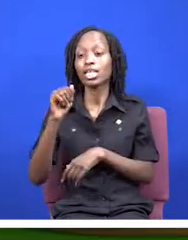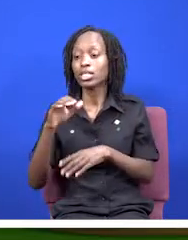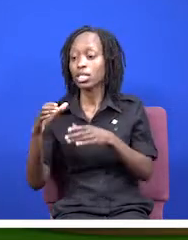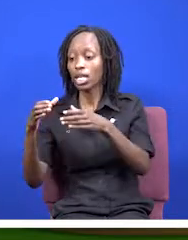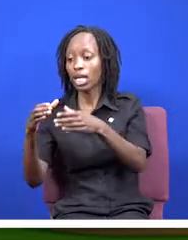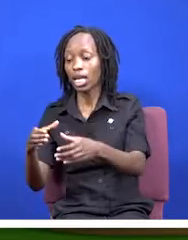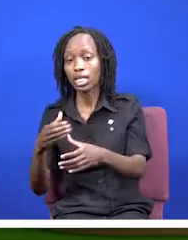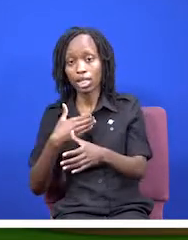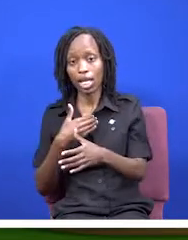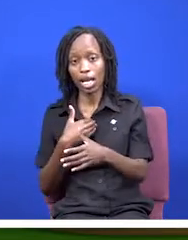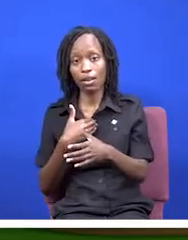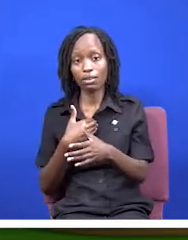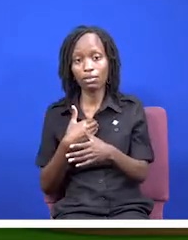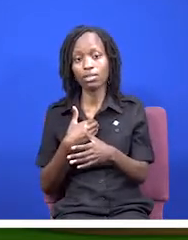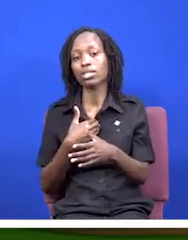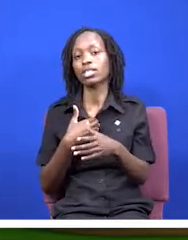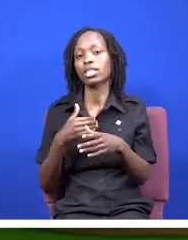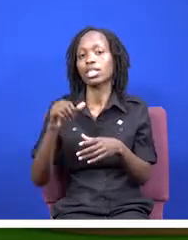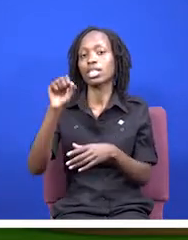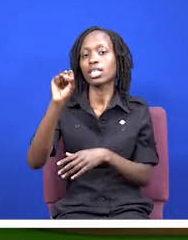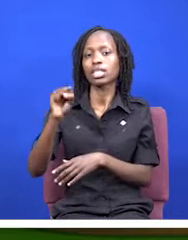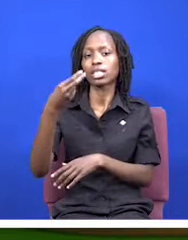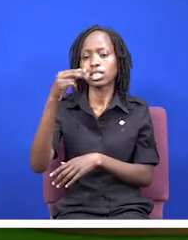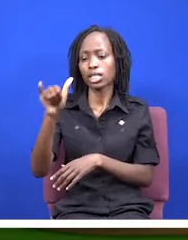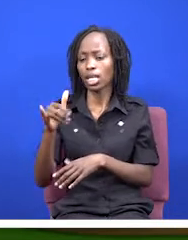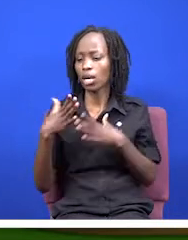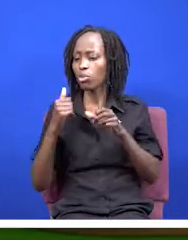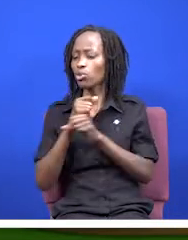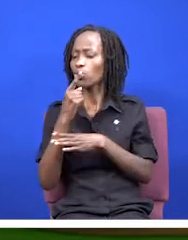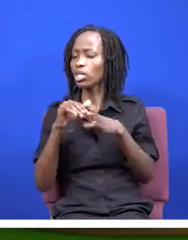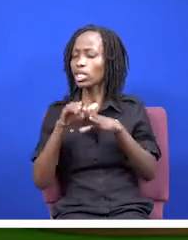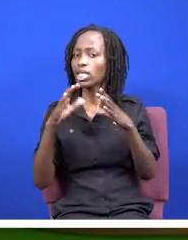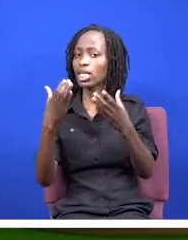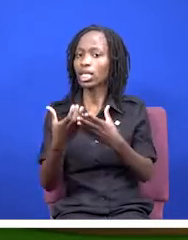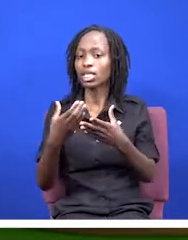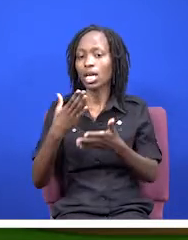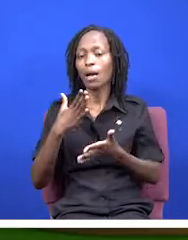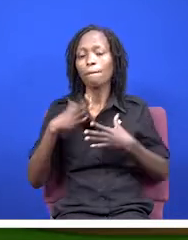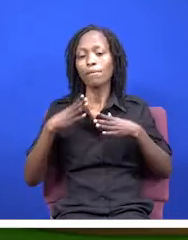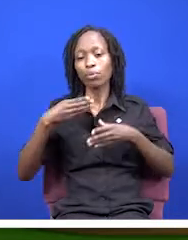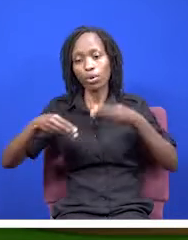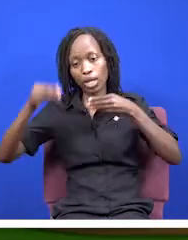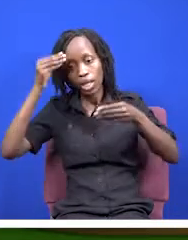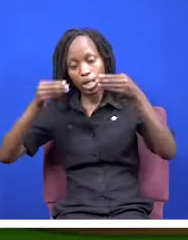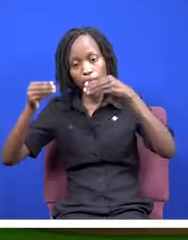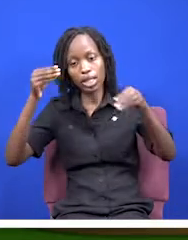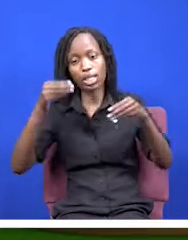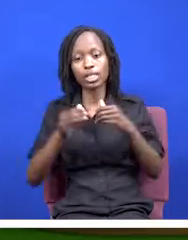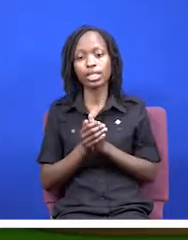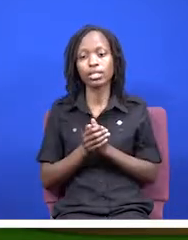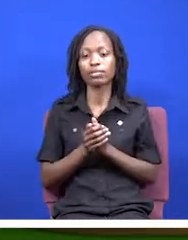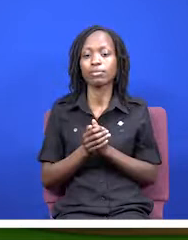Mm-hmm. Yes, there is a classroom. And Shirley, what do people do in a class? They learn. Even